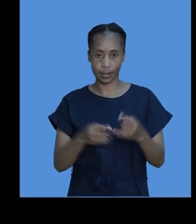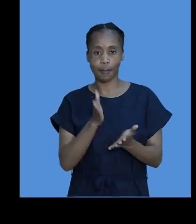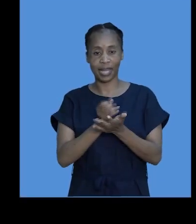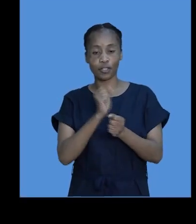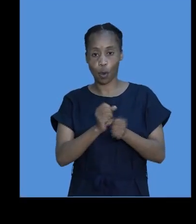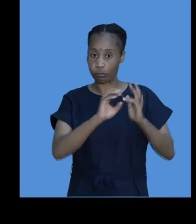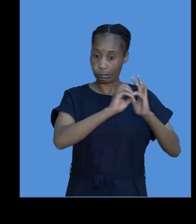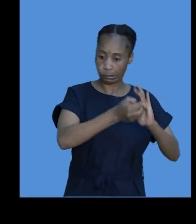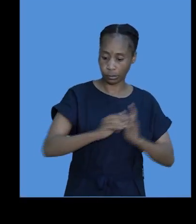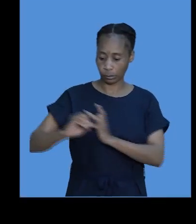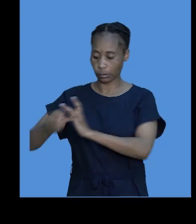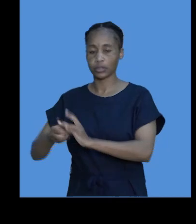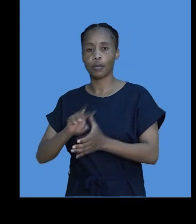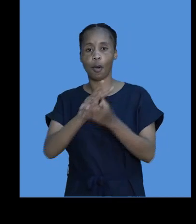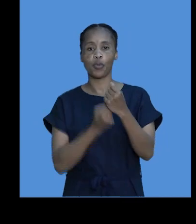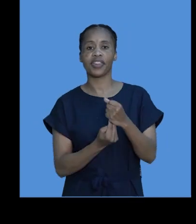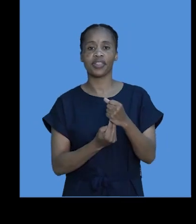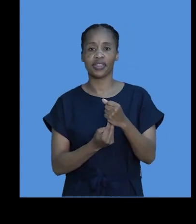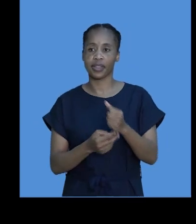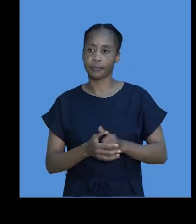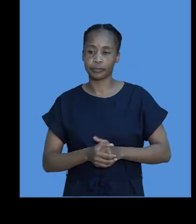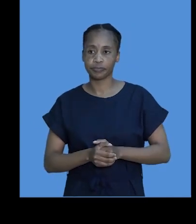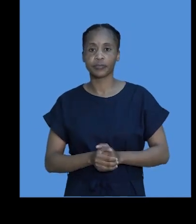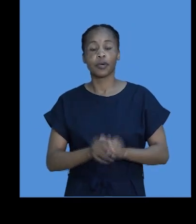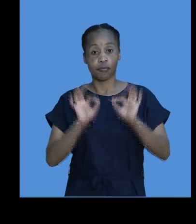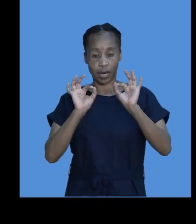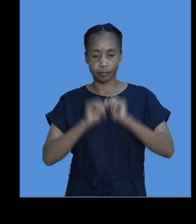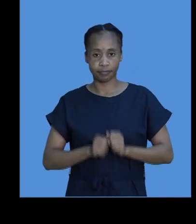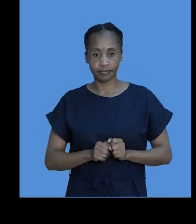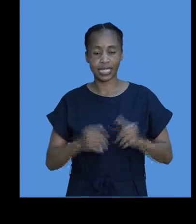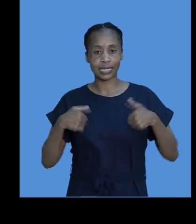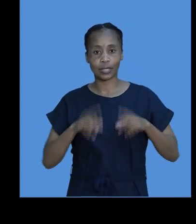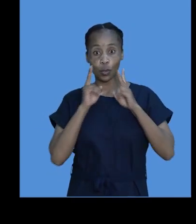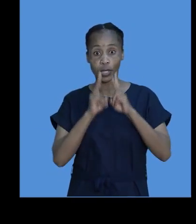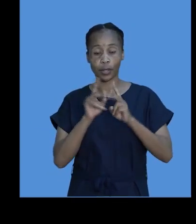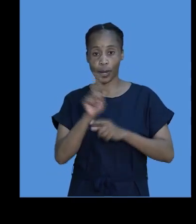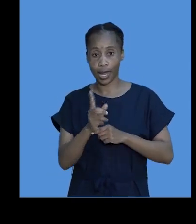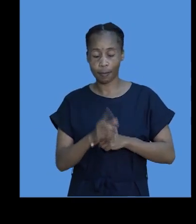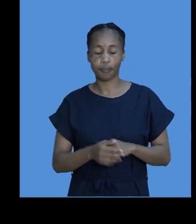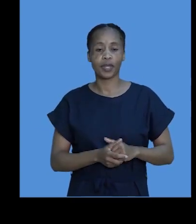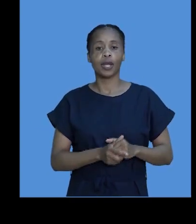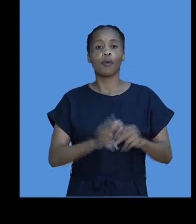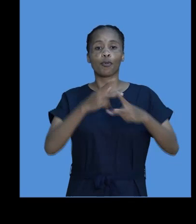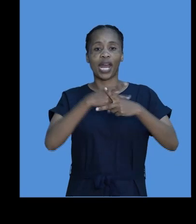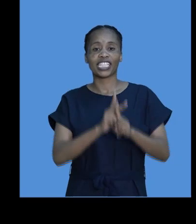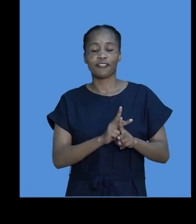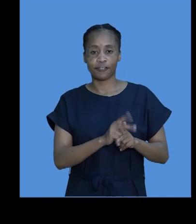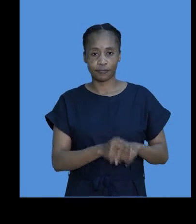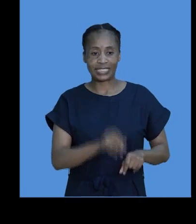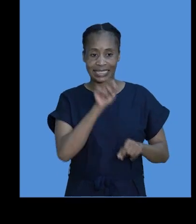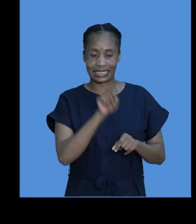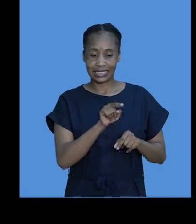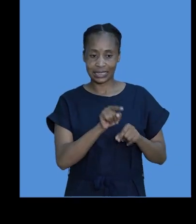attempt both productive and allocative there. All right, let's start by looking at productive inefficiency.